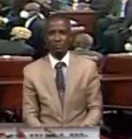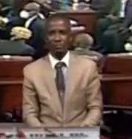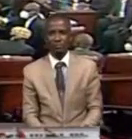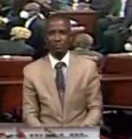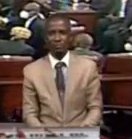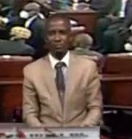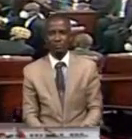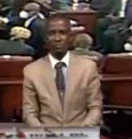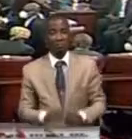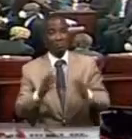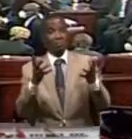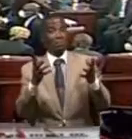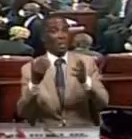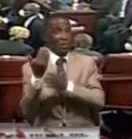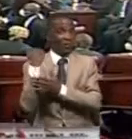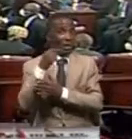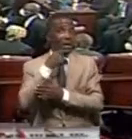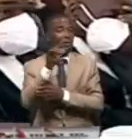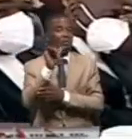yes, my lord, I was saying that